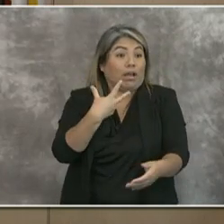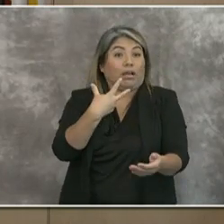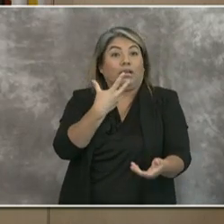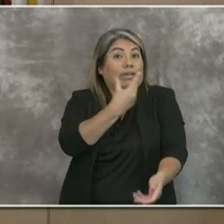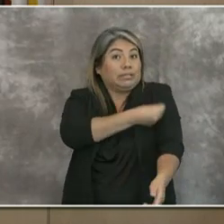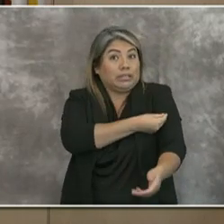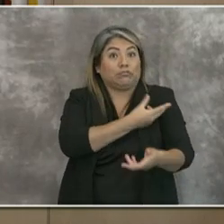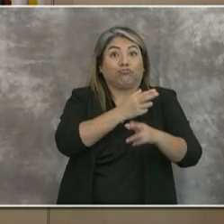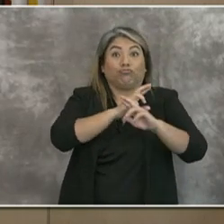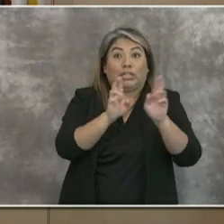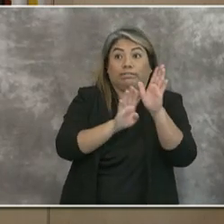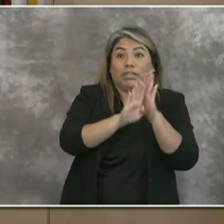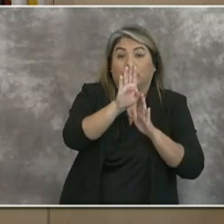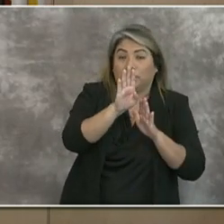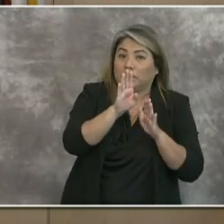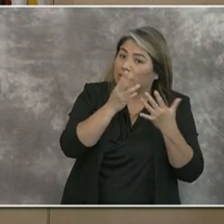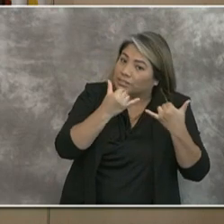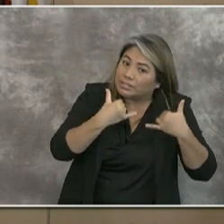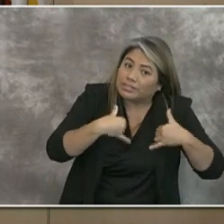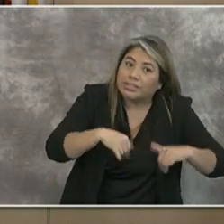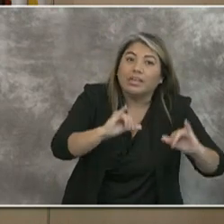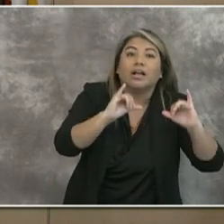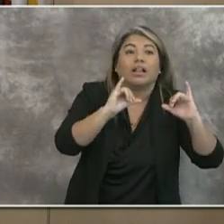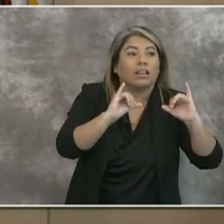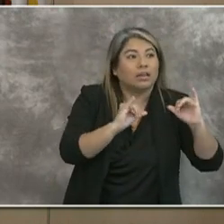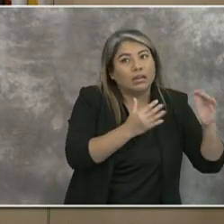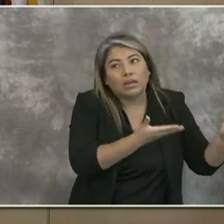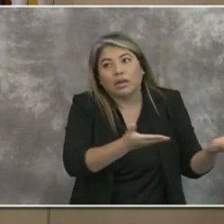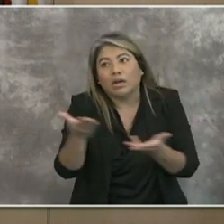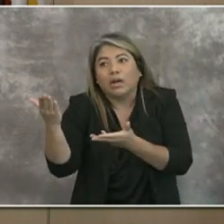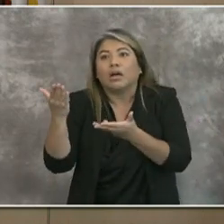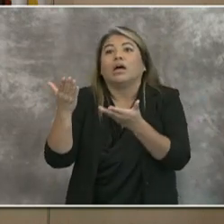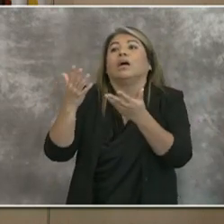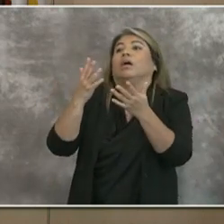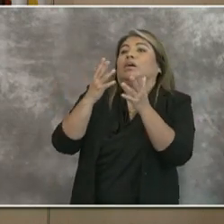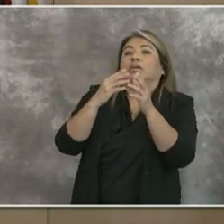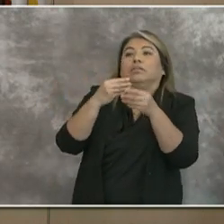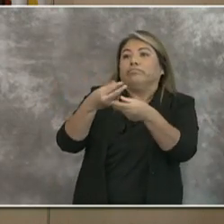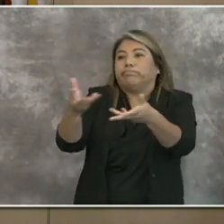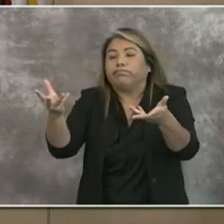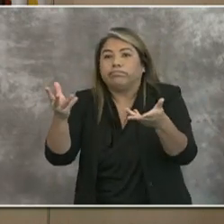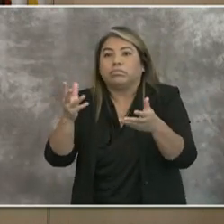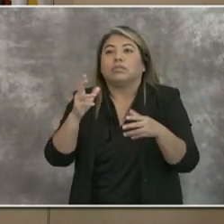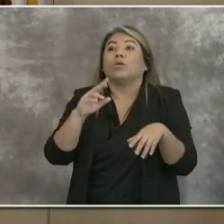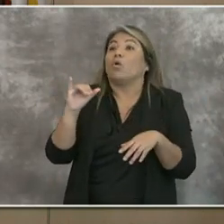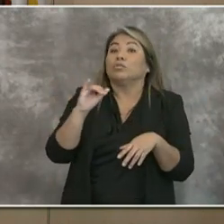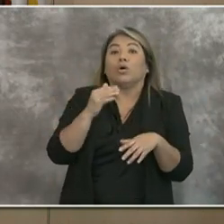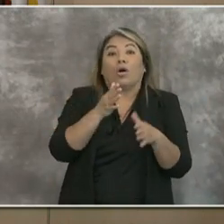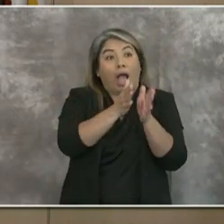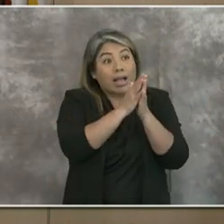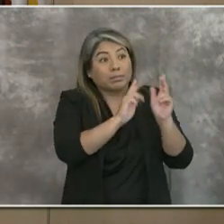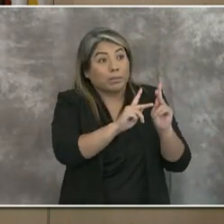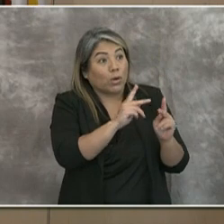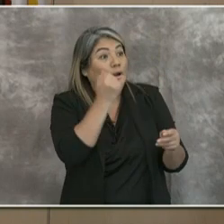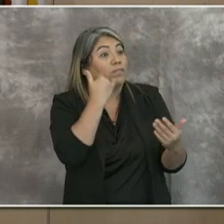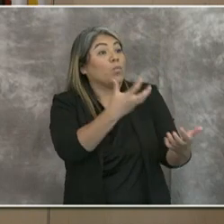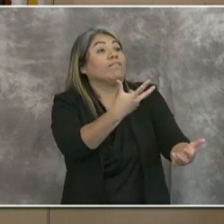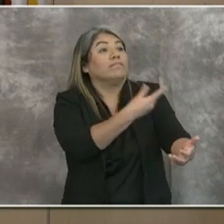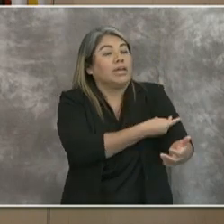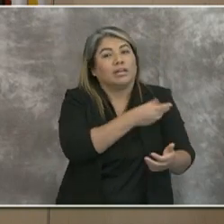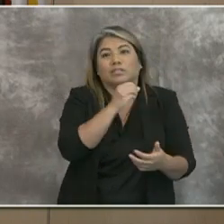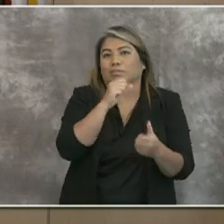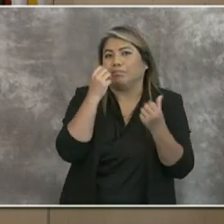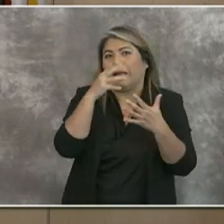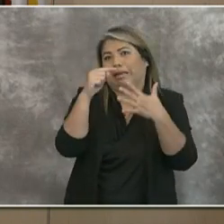is developed, it has to get into the arms of people, so people have to want to be vaccinated. So